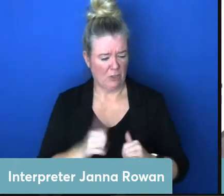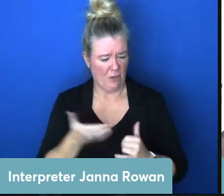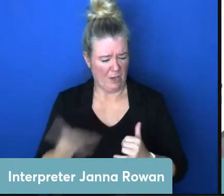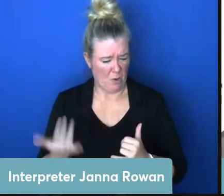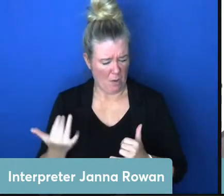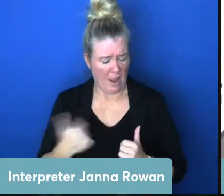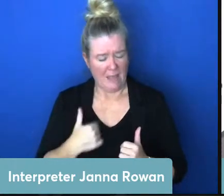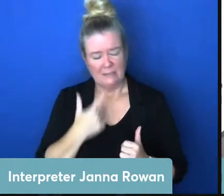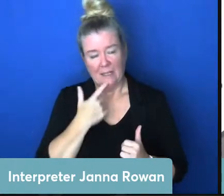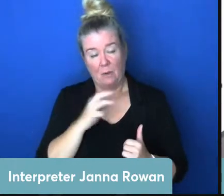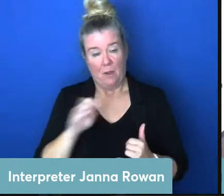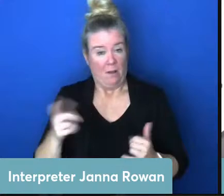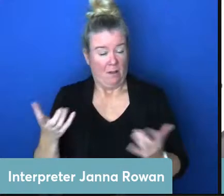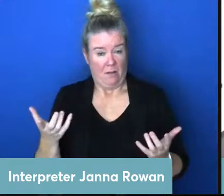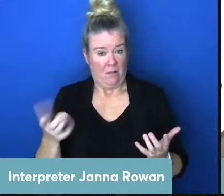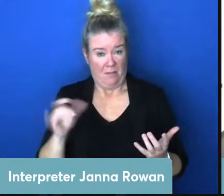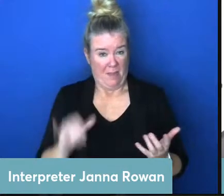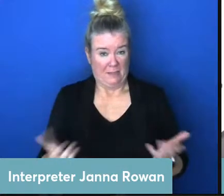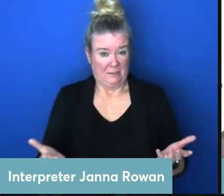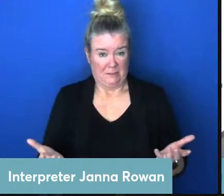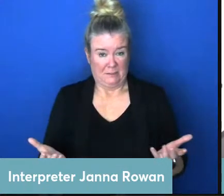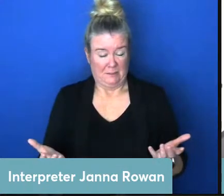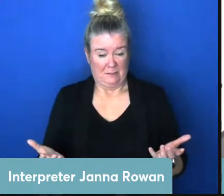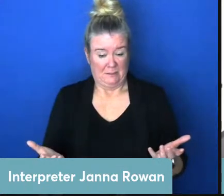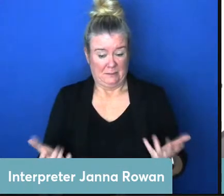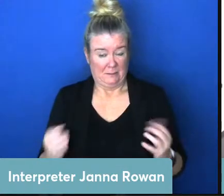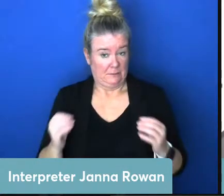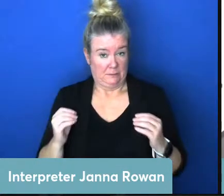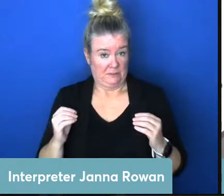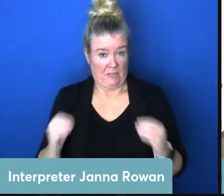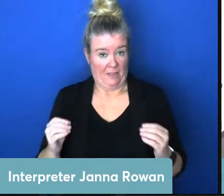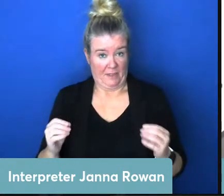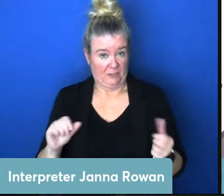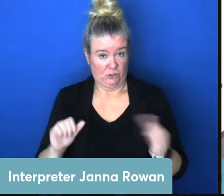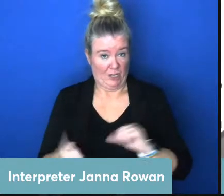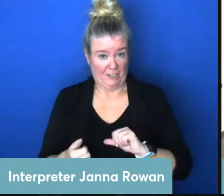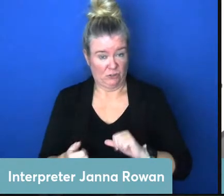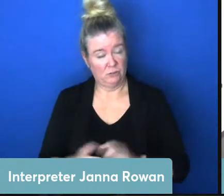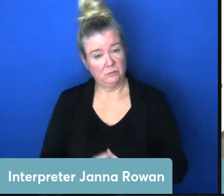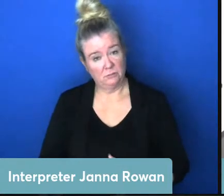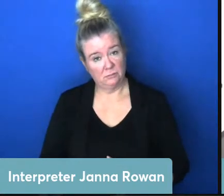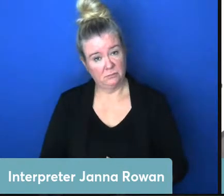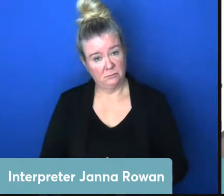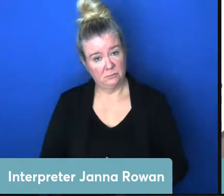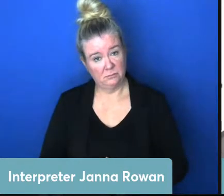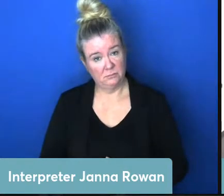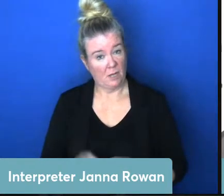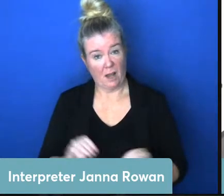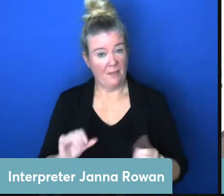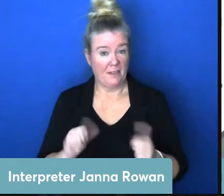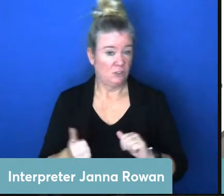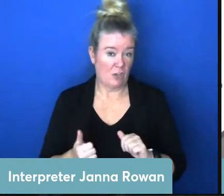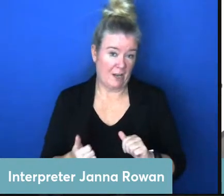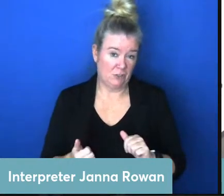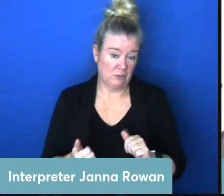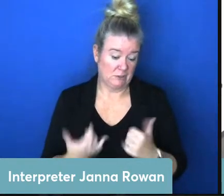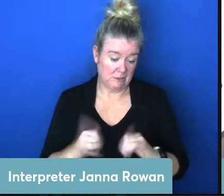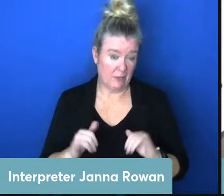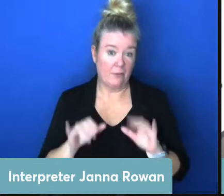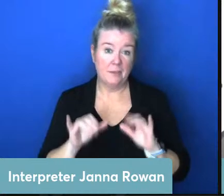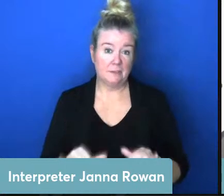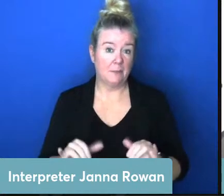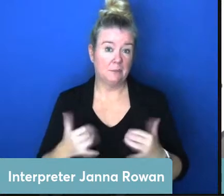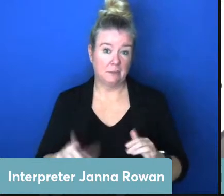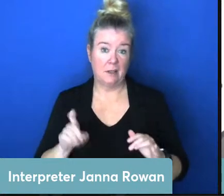said that it was basically because nothing's changed. Nothing's changed. It's still the same. You